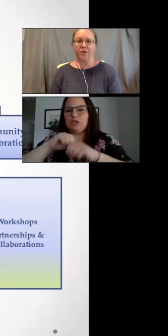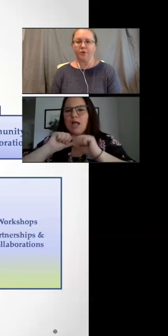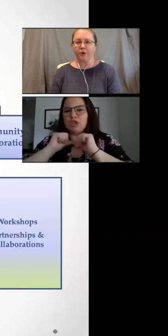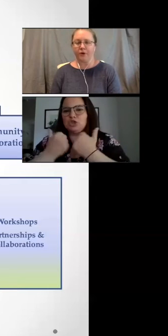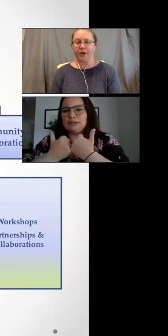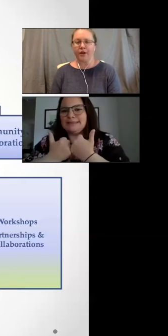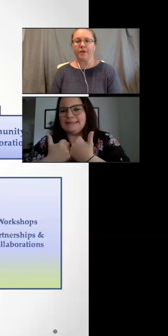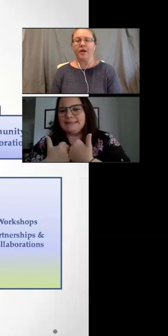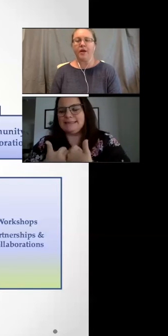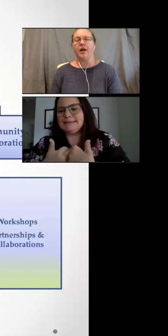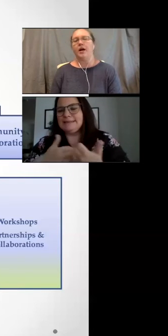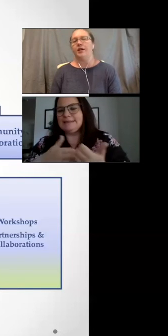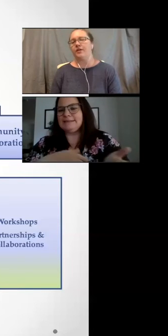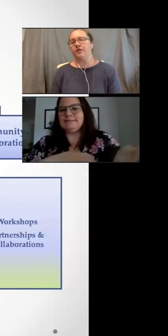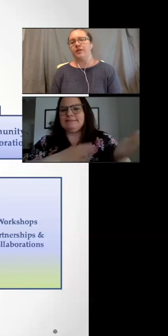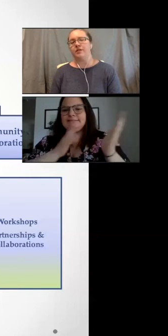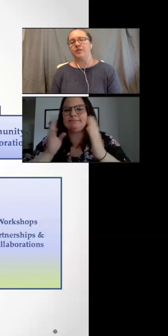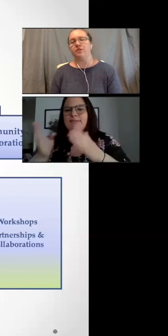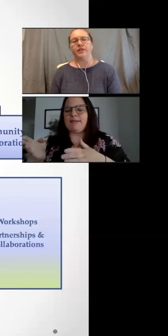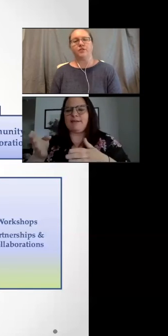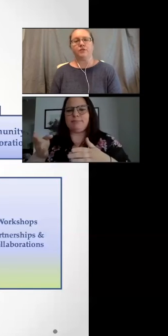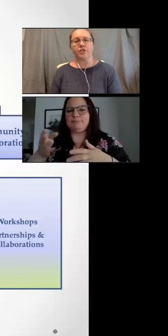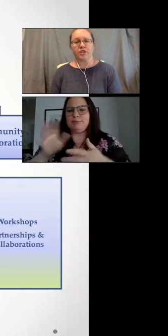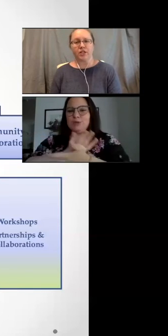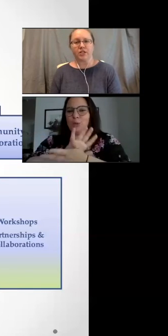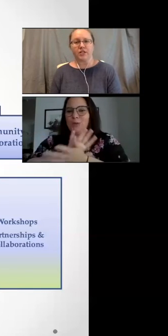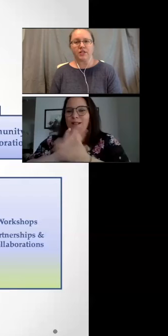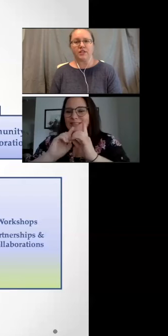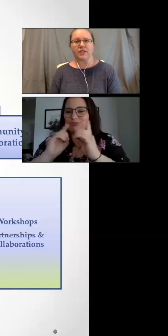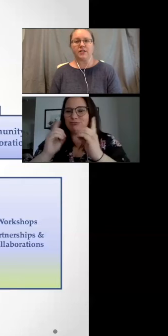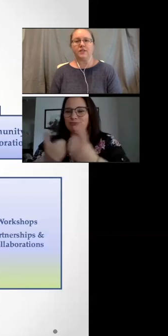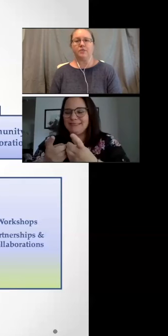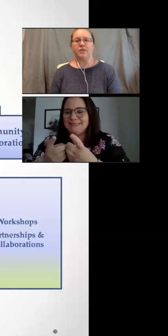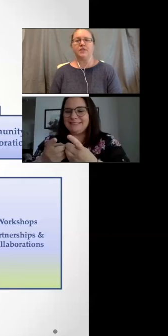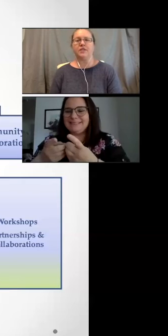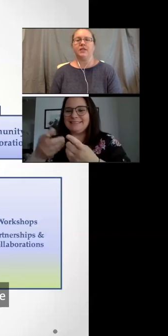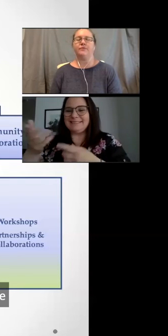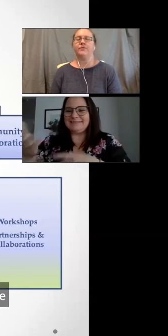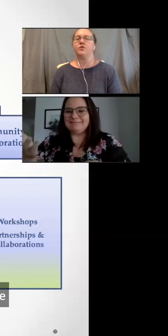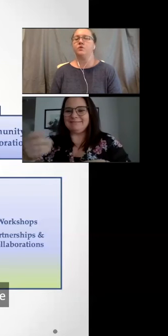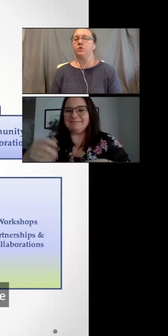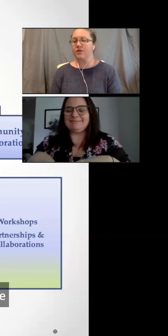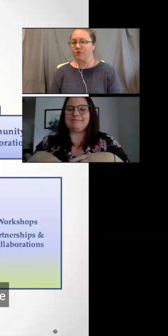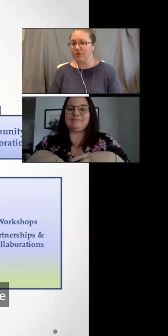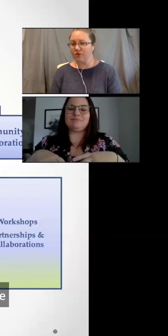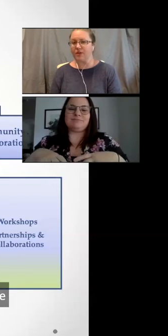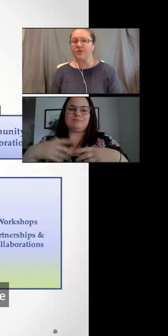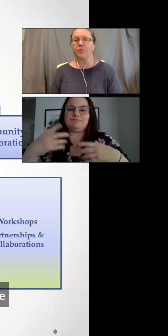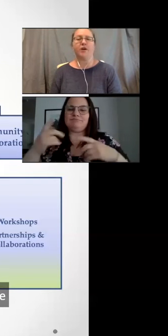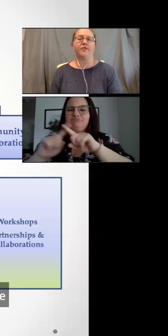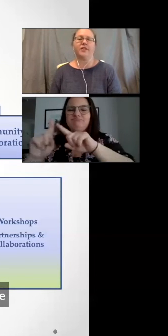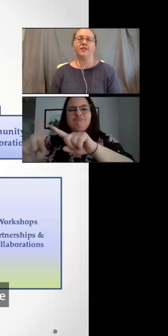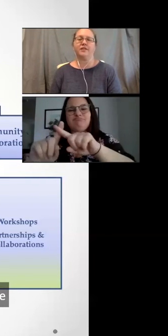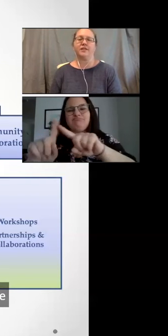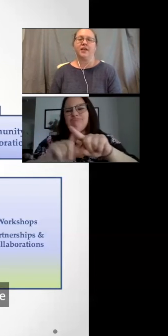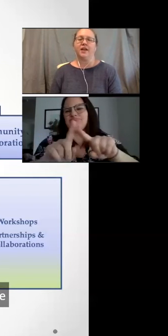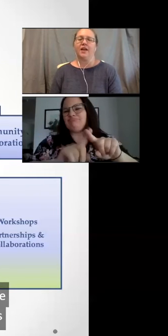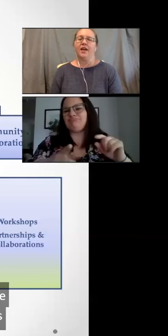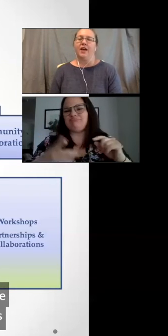Wellbeing Program. Another is the early intervention agencies that exist in BC. school districts across the